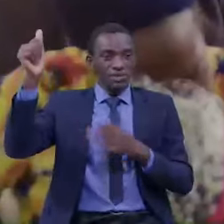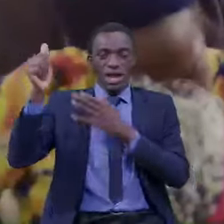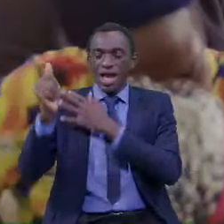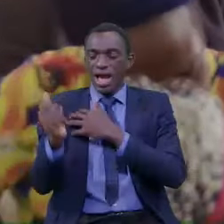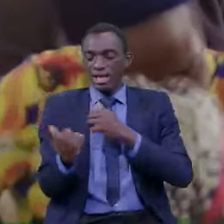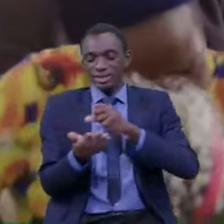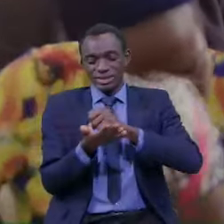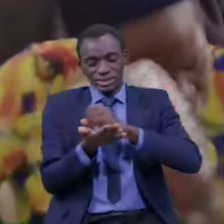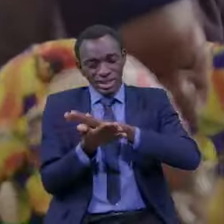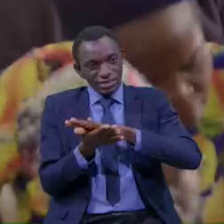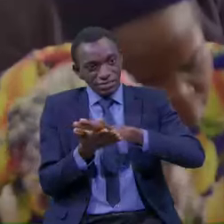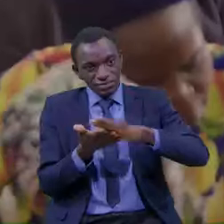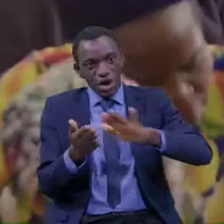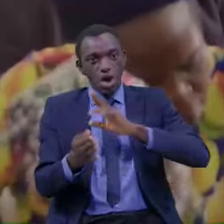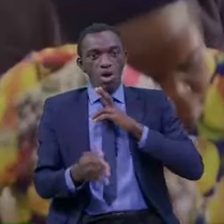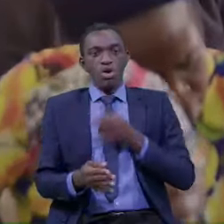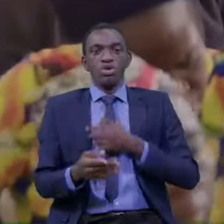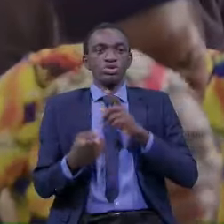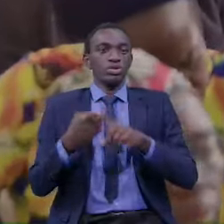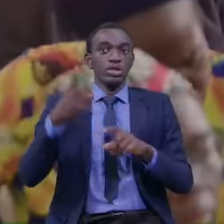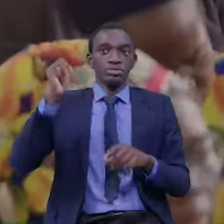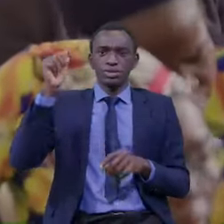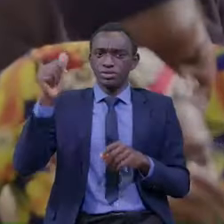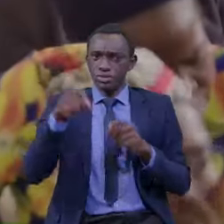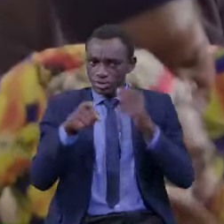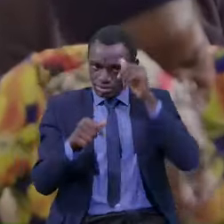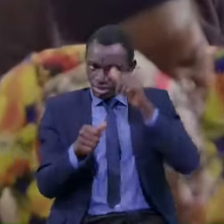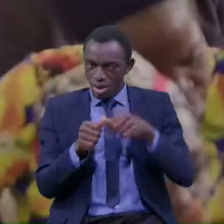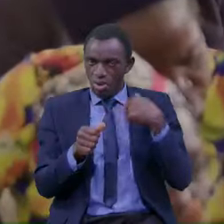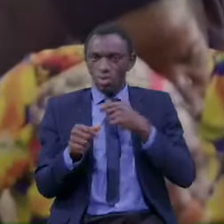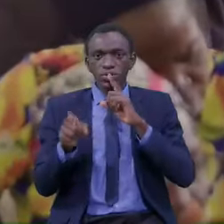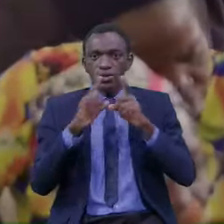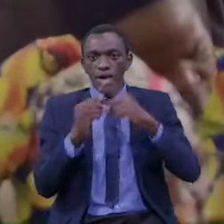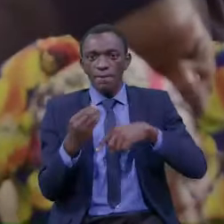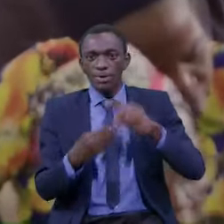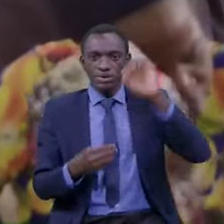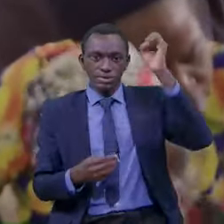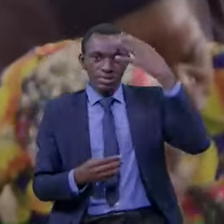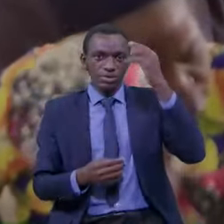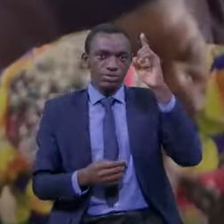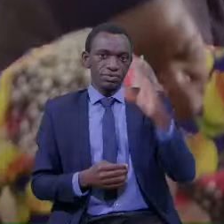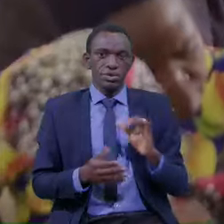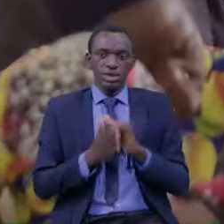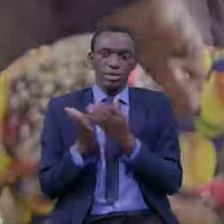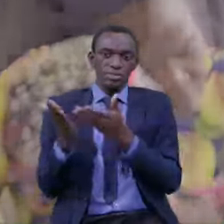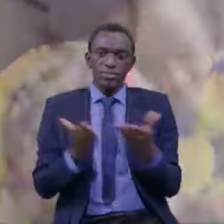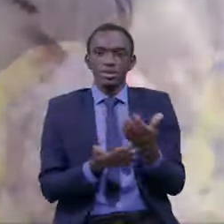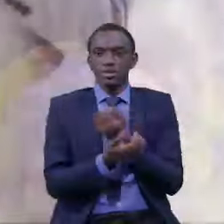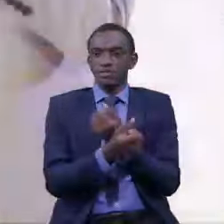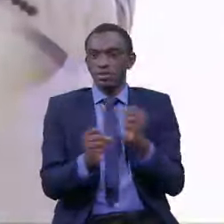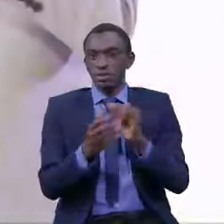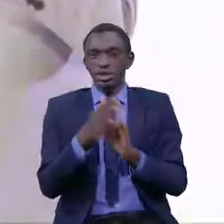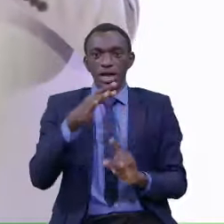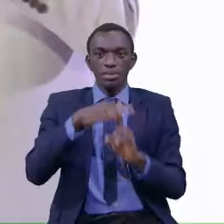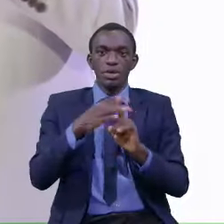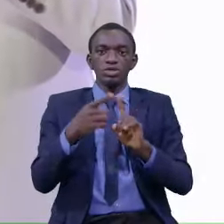himself. Remember, we're talking about the grace of God that bringeth salvation, that has appeared unto all men. And that